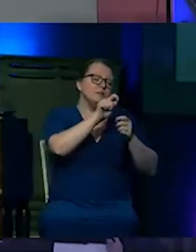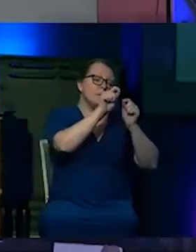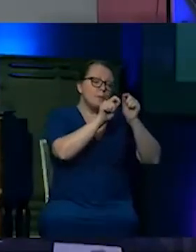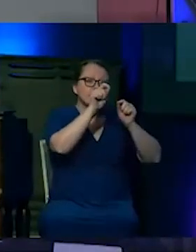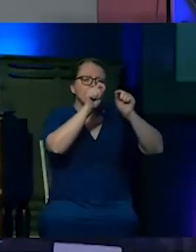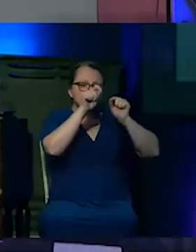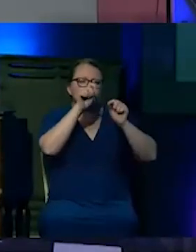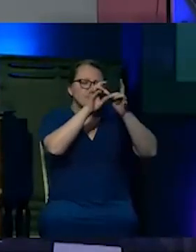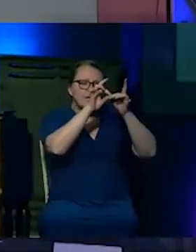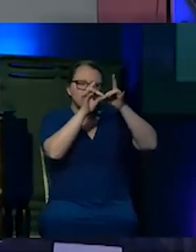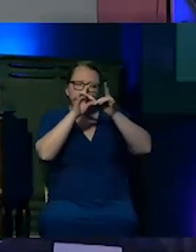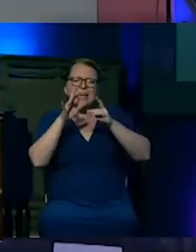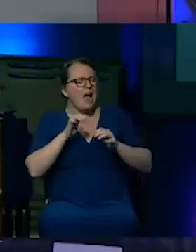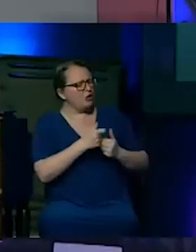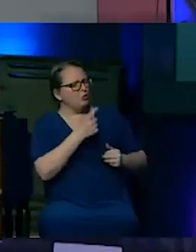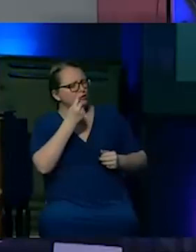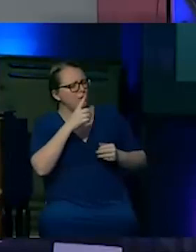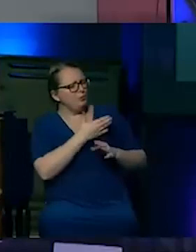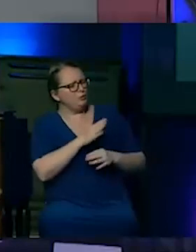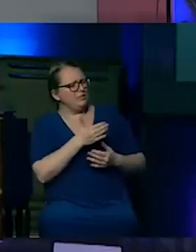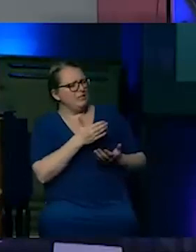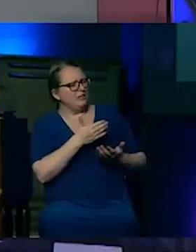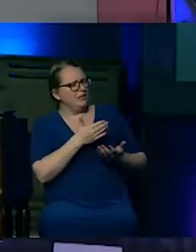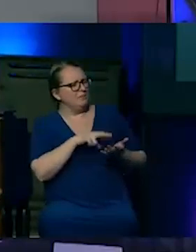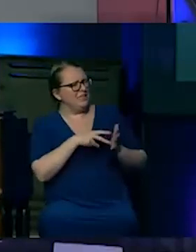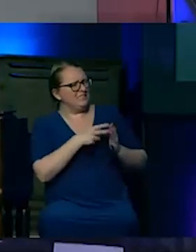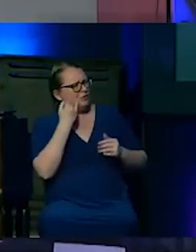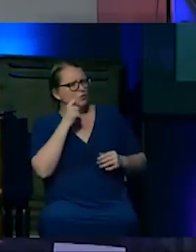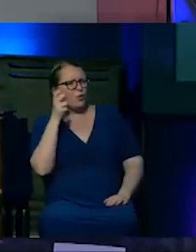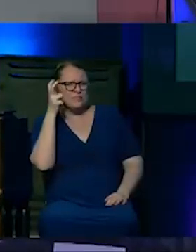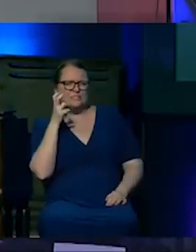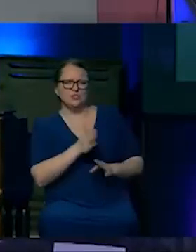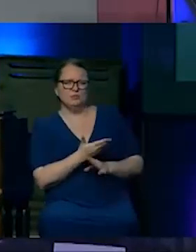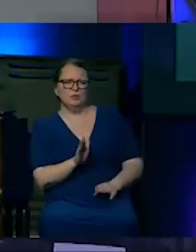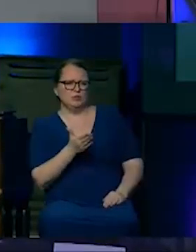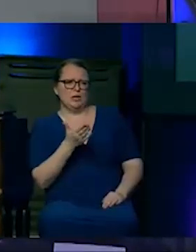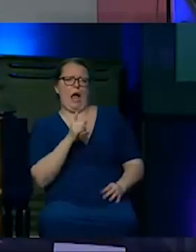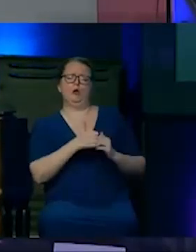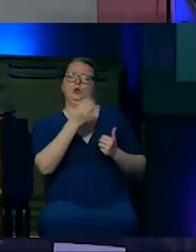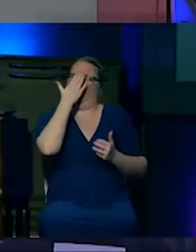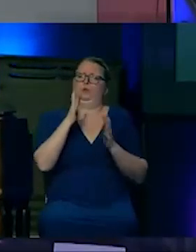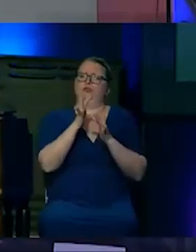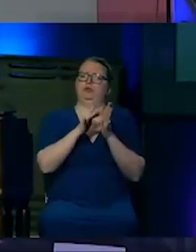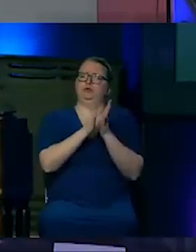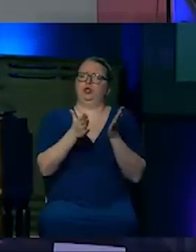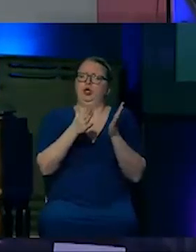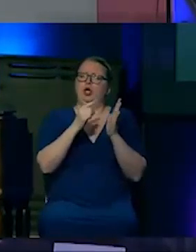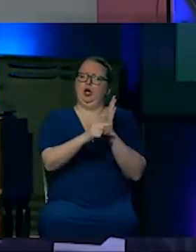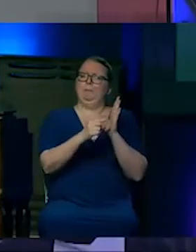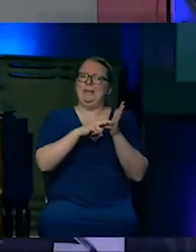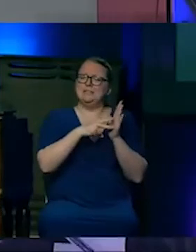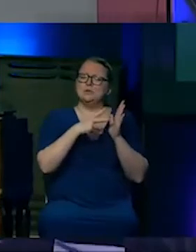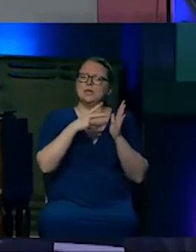and blah, blah, blah. And it's like, how can you understand what music it means without listening to it? How can you know what scripture means without living